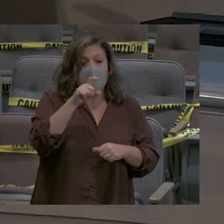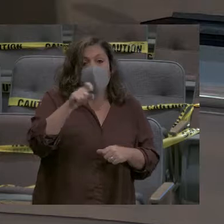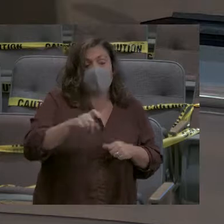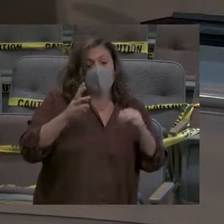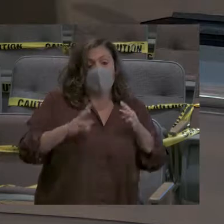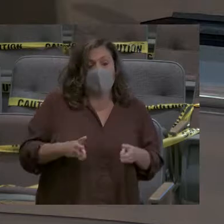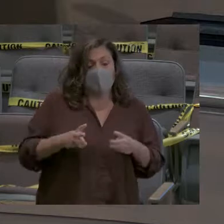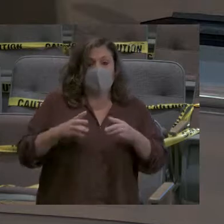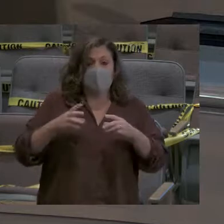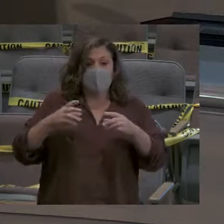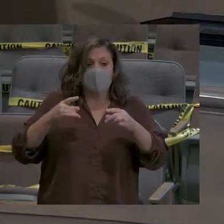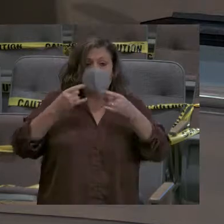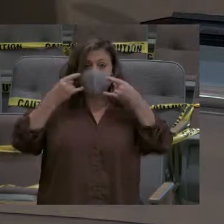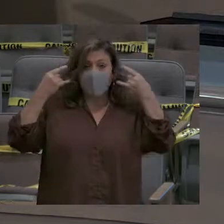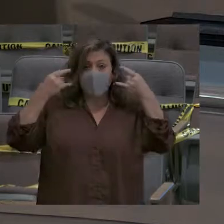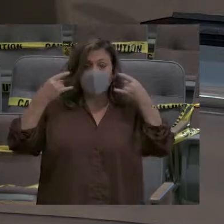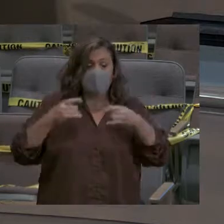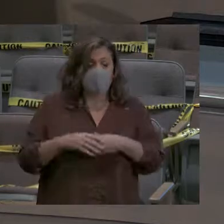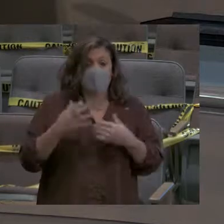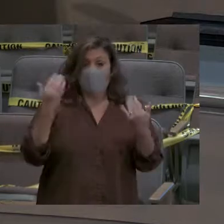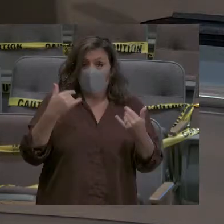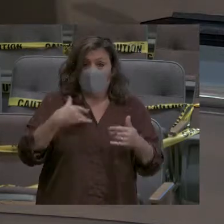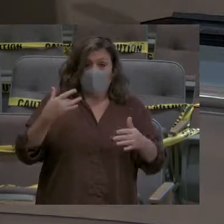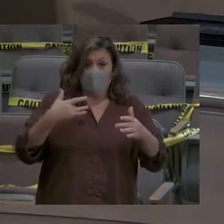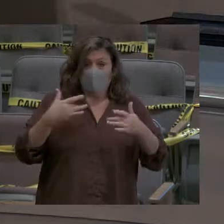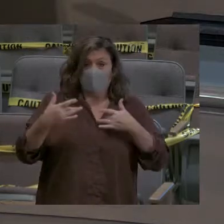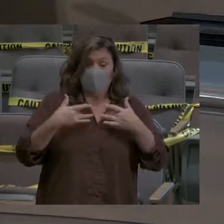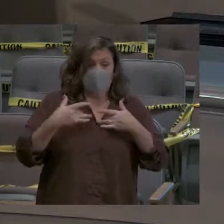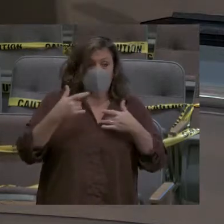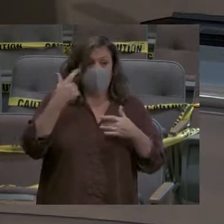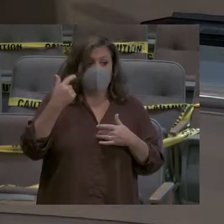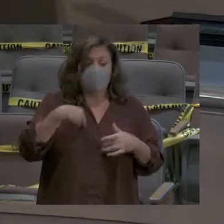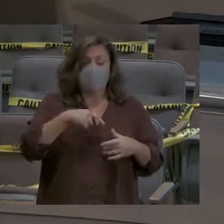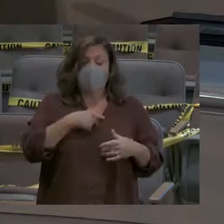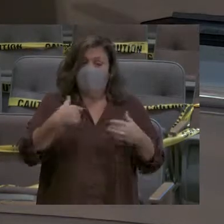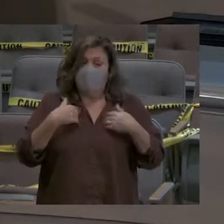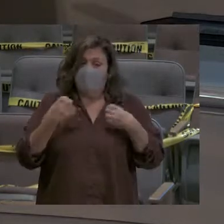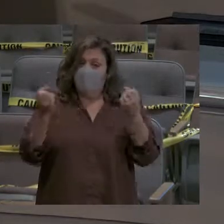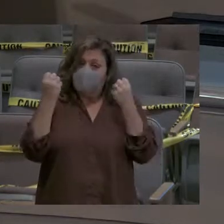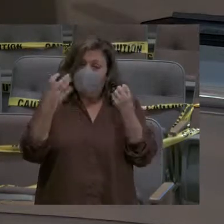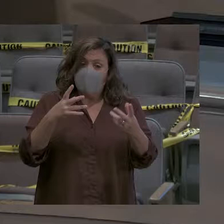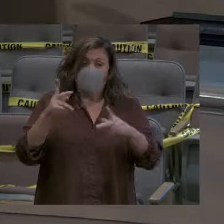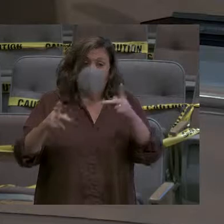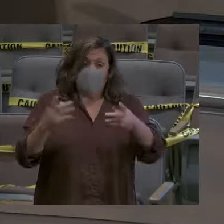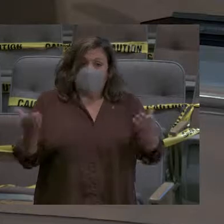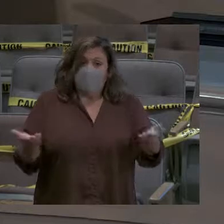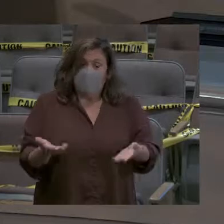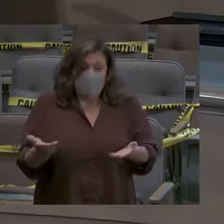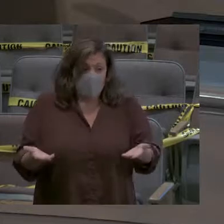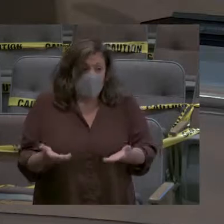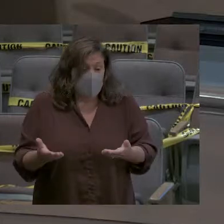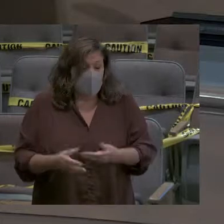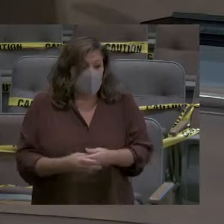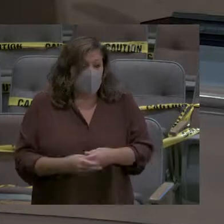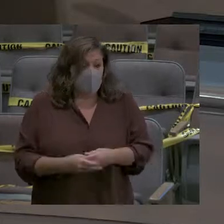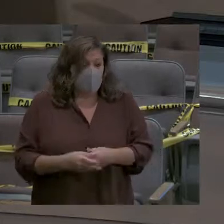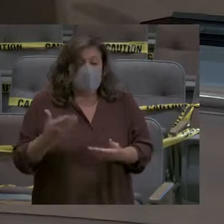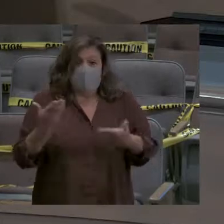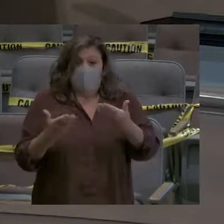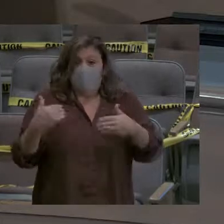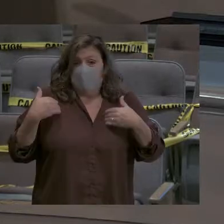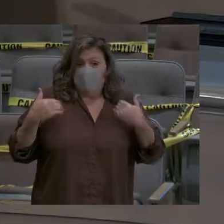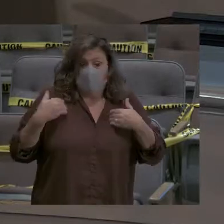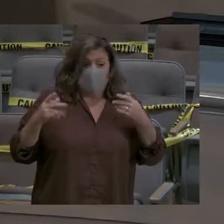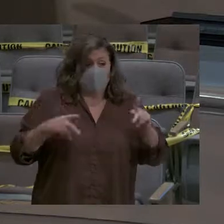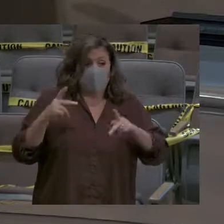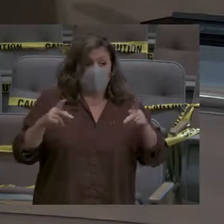a mask. And the reason why I'm concerned about that, because we have a lot of individuals in this community, maybe a lot of young folks